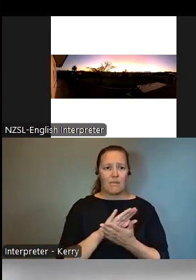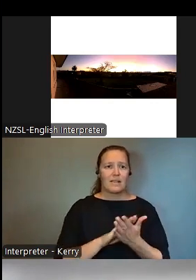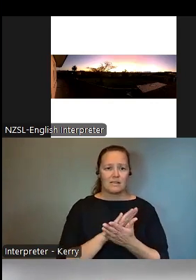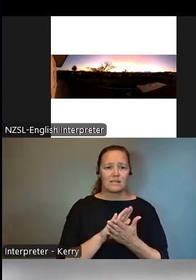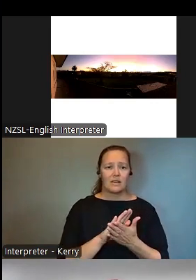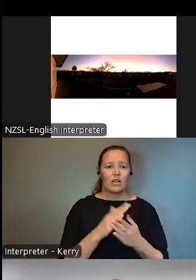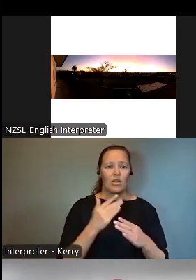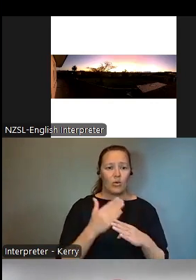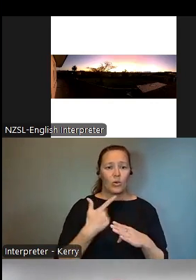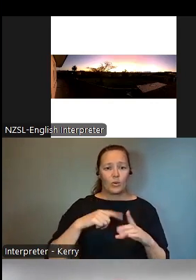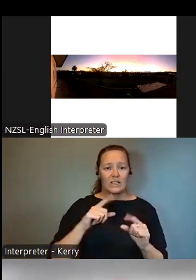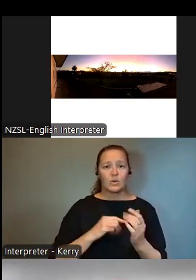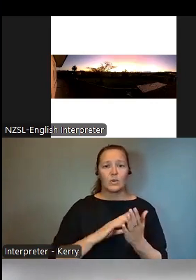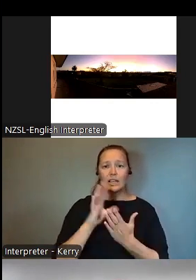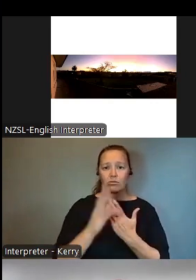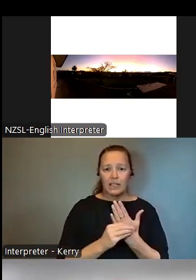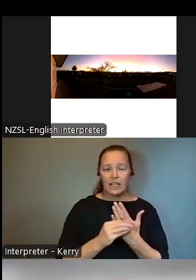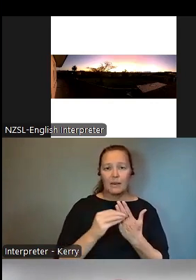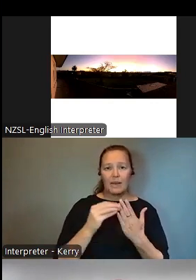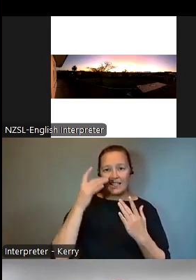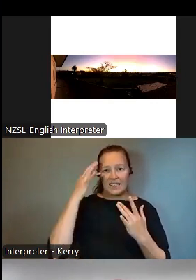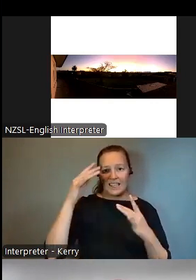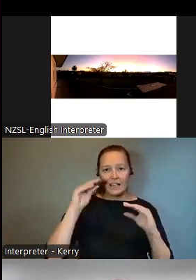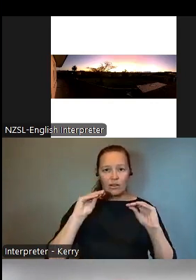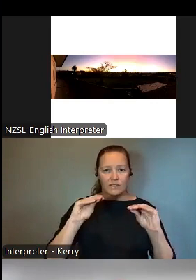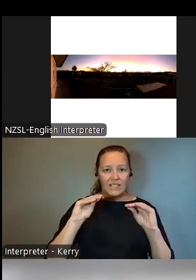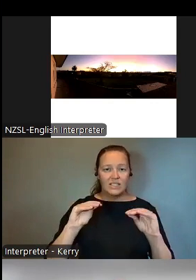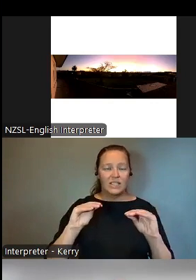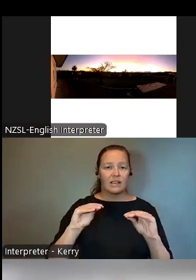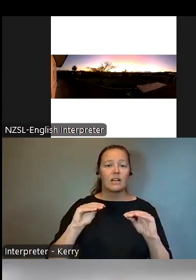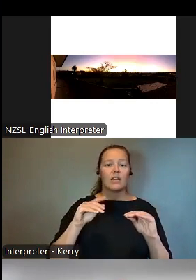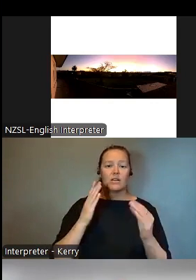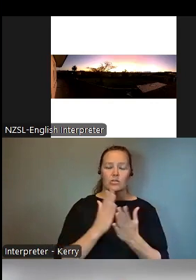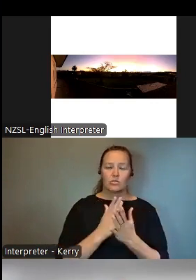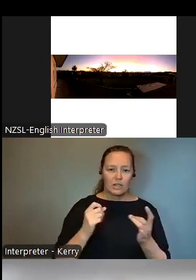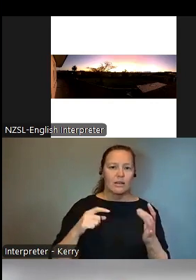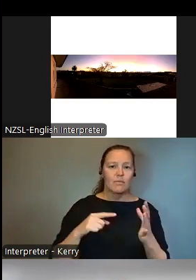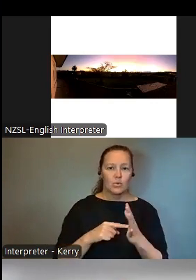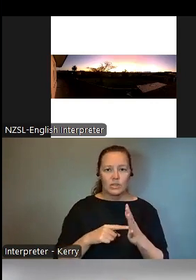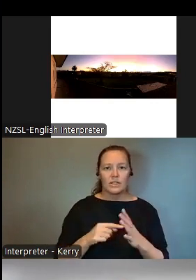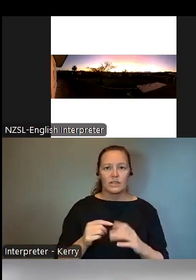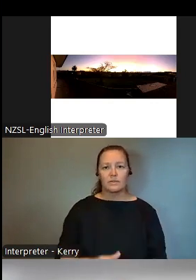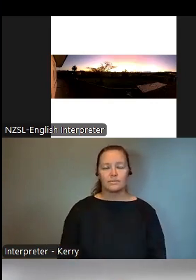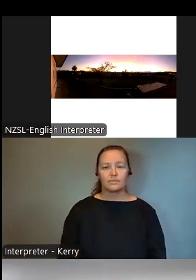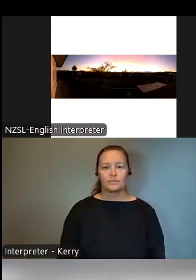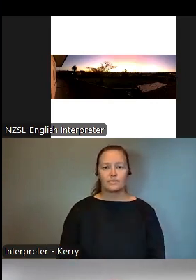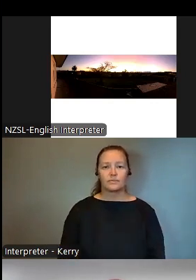in curriculum, in pedagogy, in relationships is really compelling.